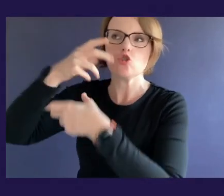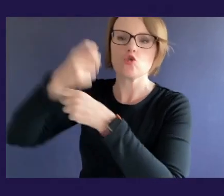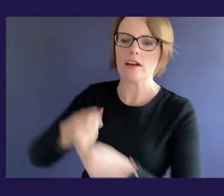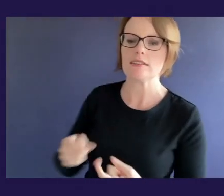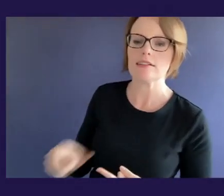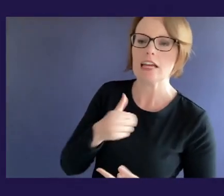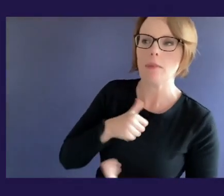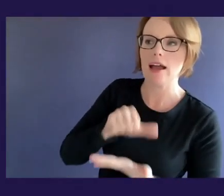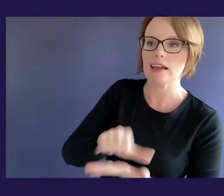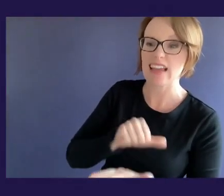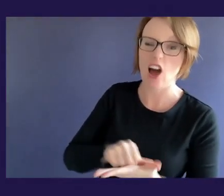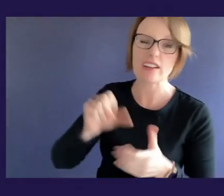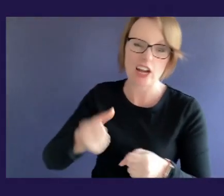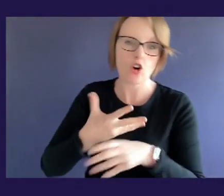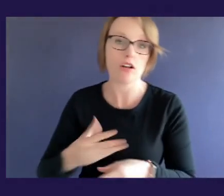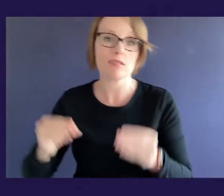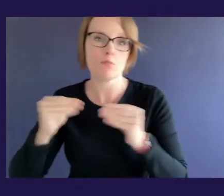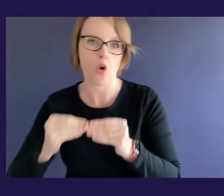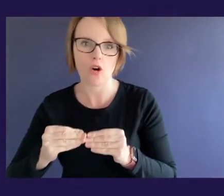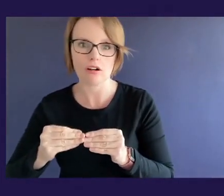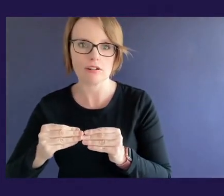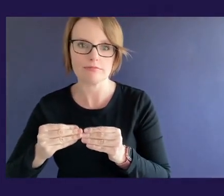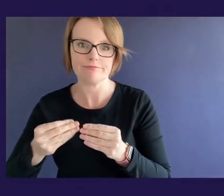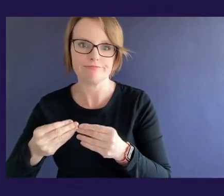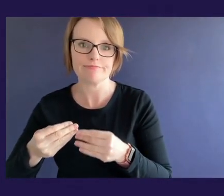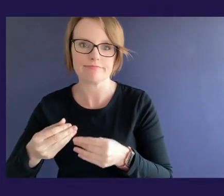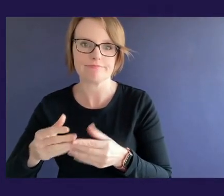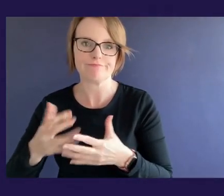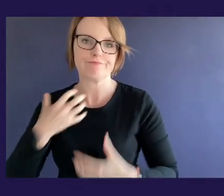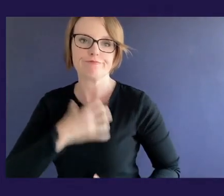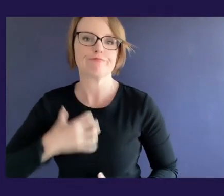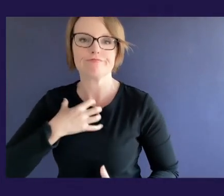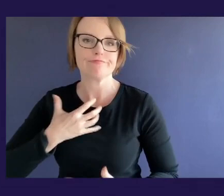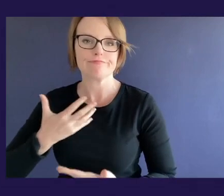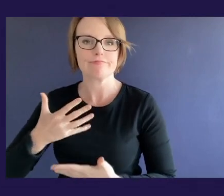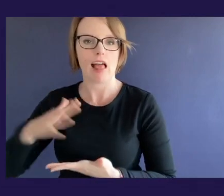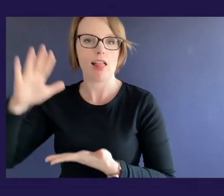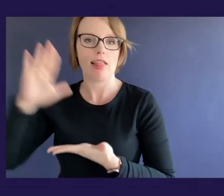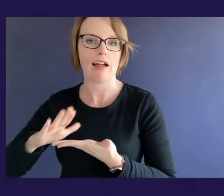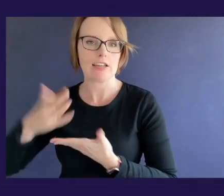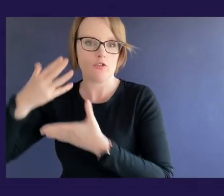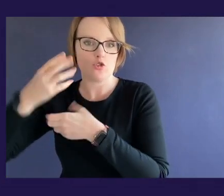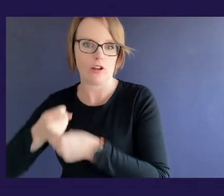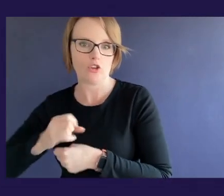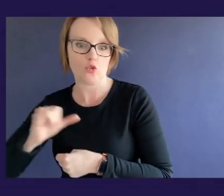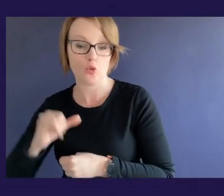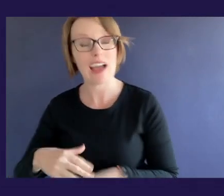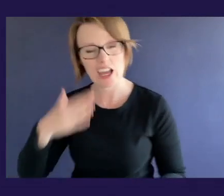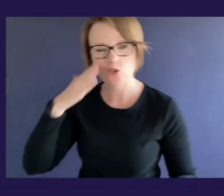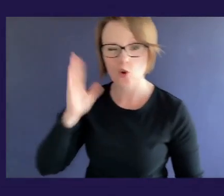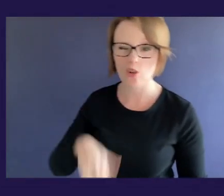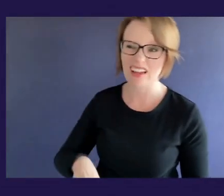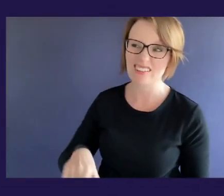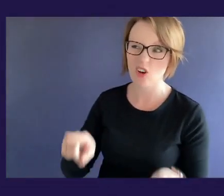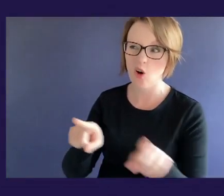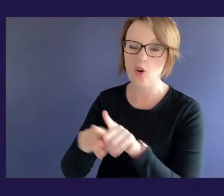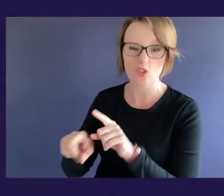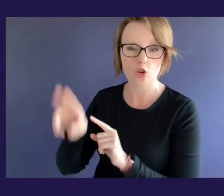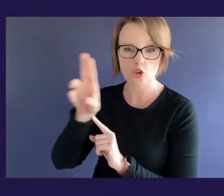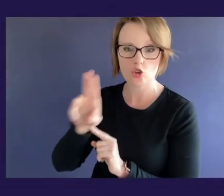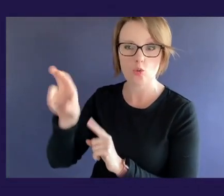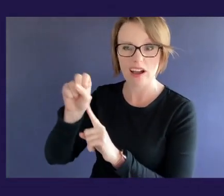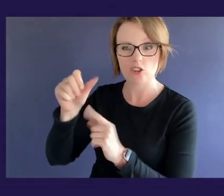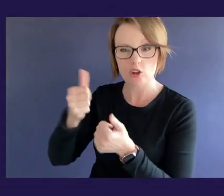it should be pointed out that it is really difficult, particularly in the US, to pass legislation on mis and